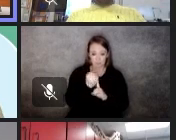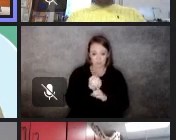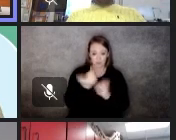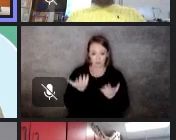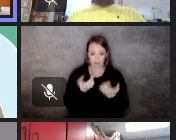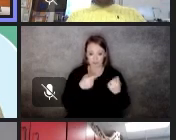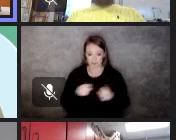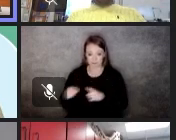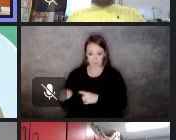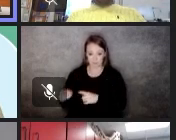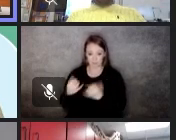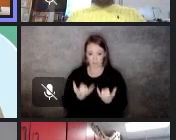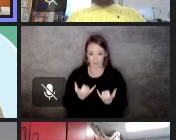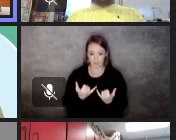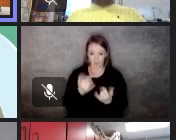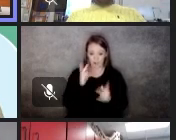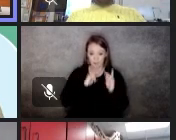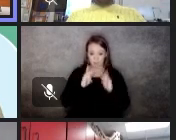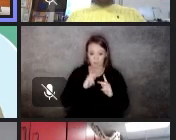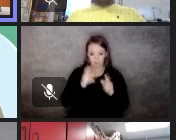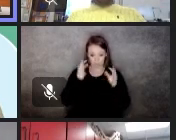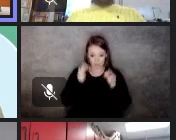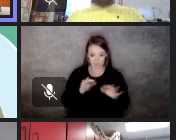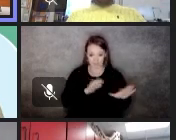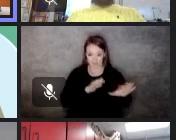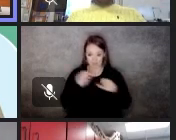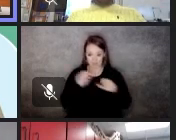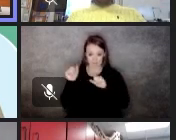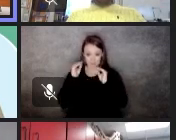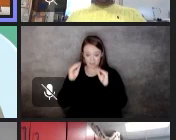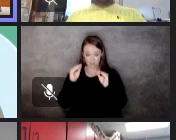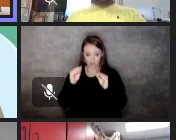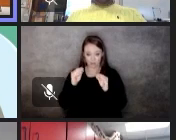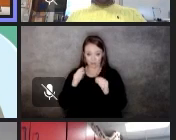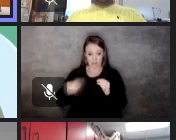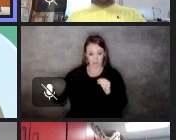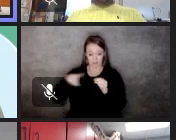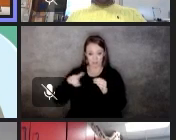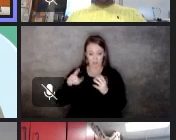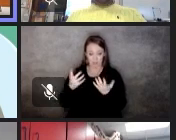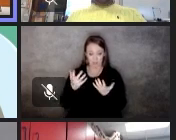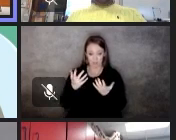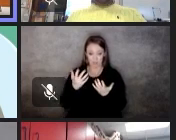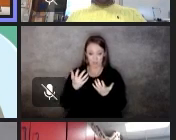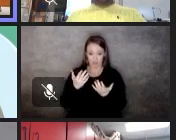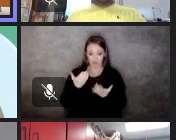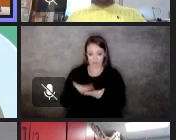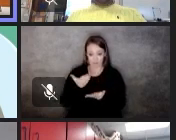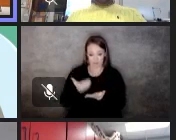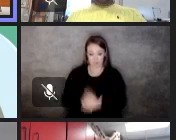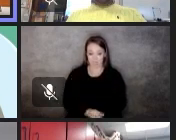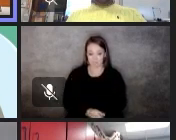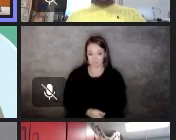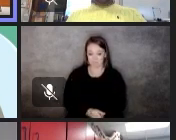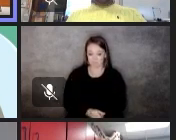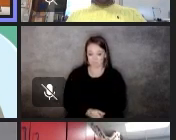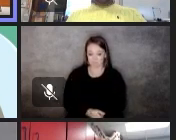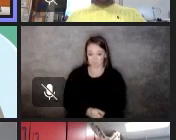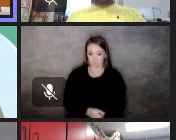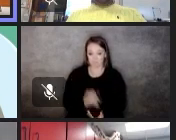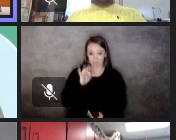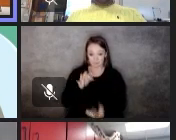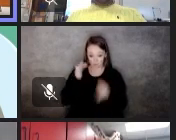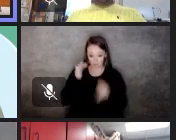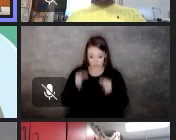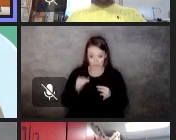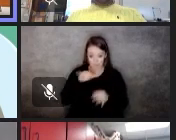people are choosing to leave, and they are justified in that. But if you choose to stay, you